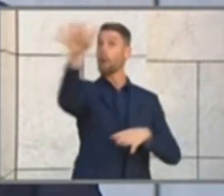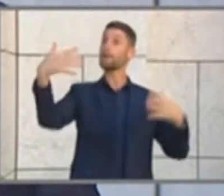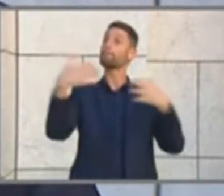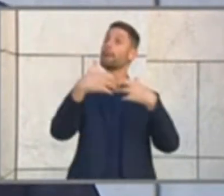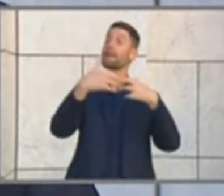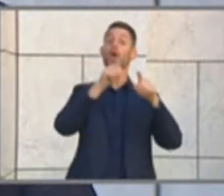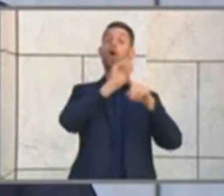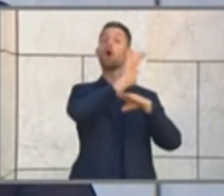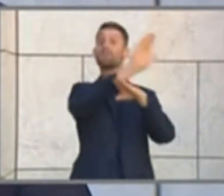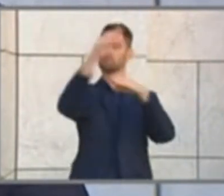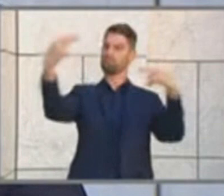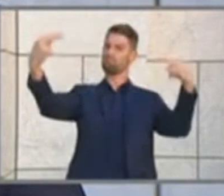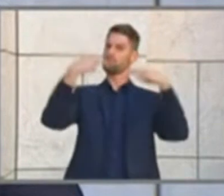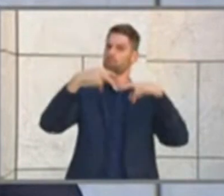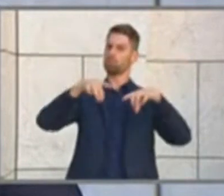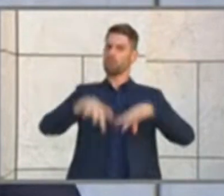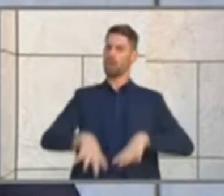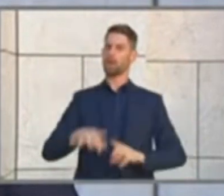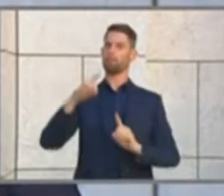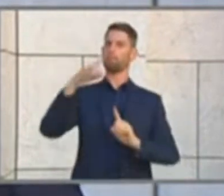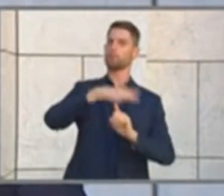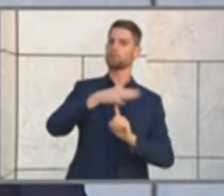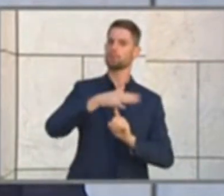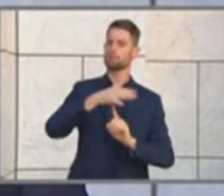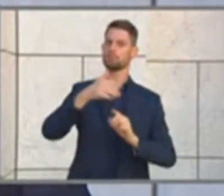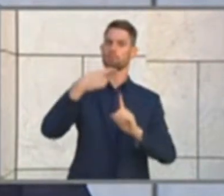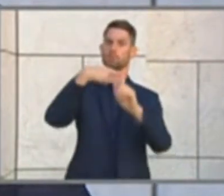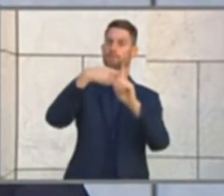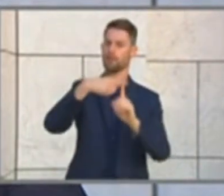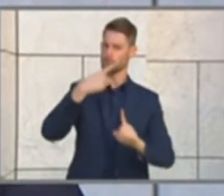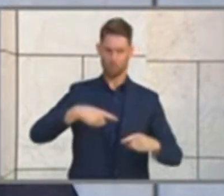regard that it is. And people can always